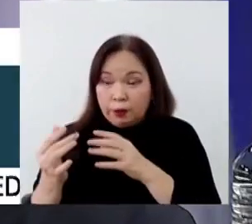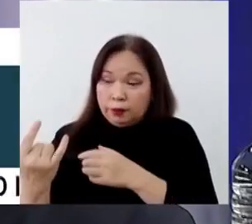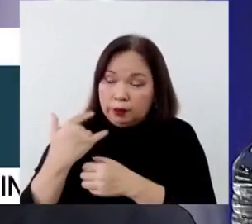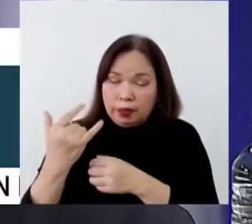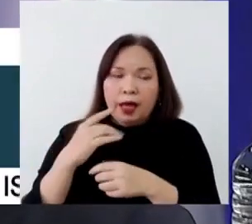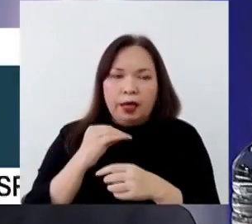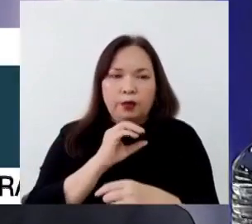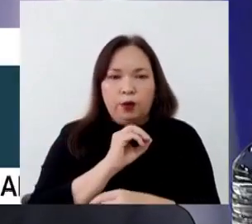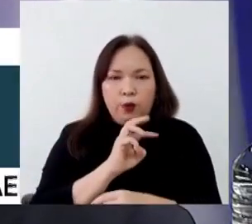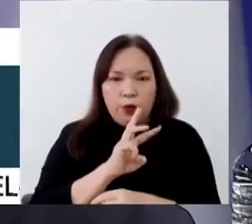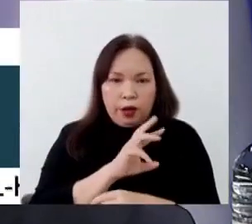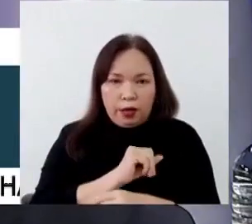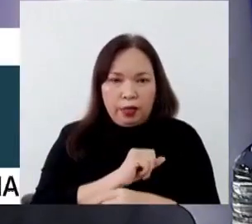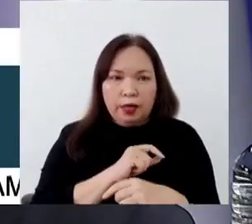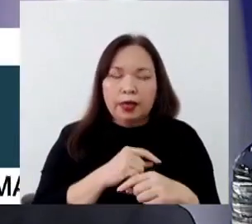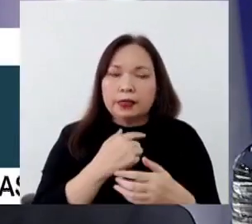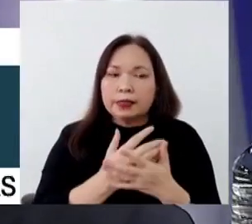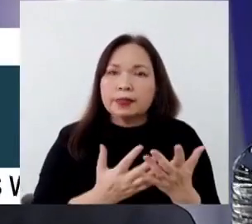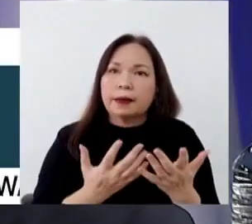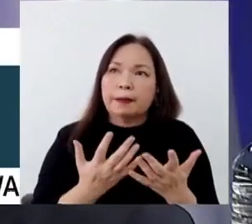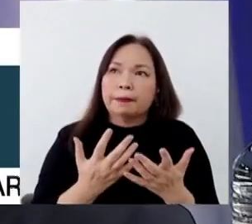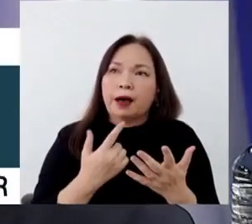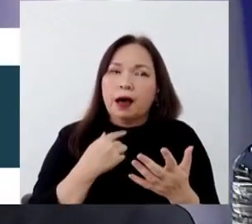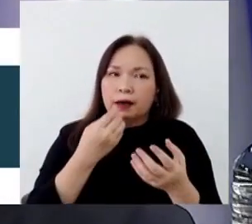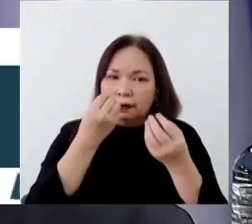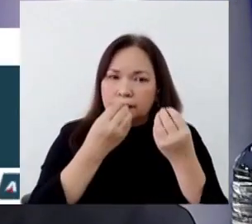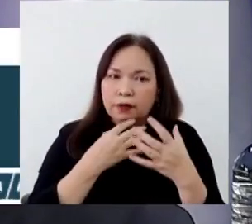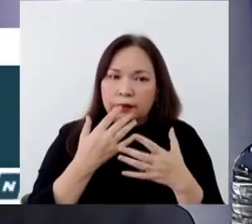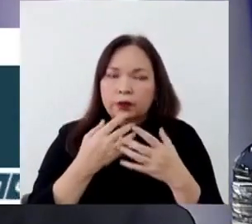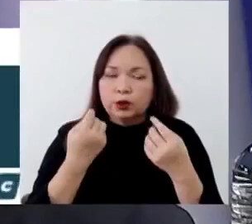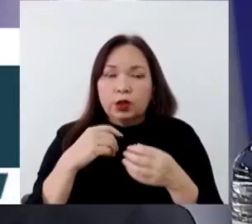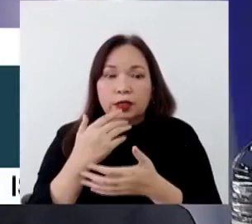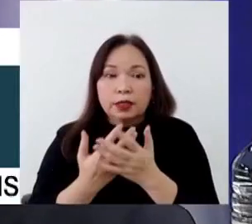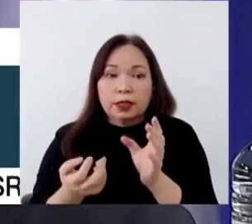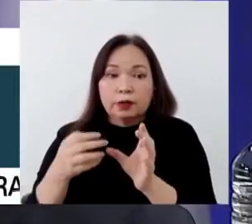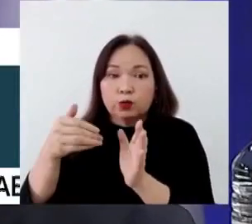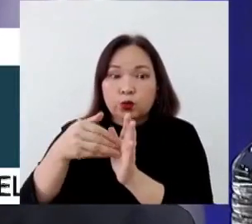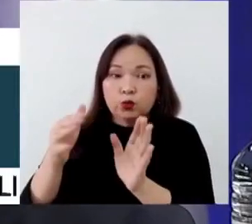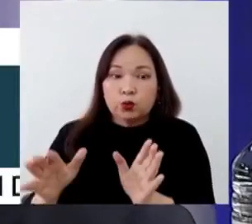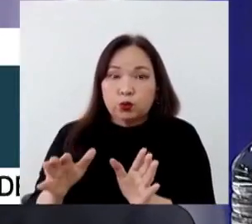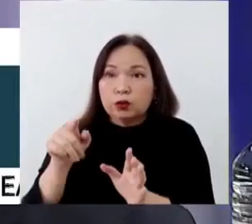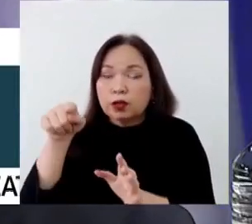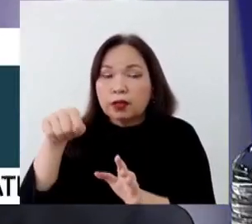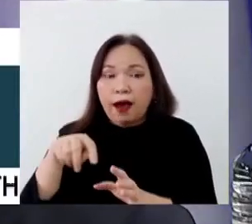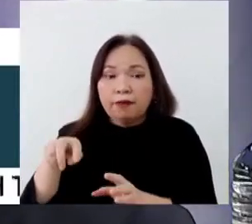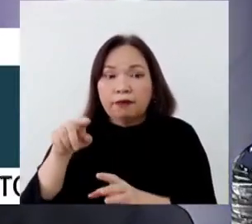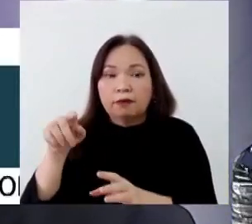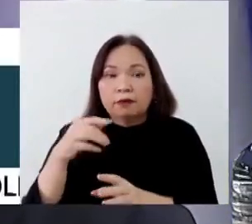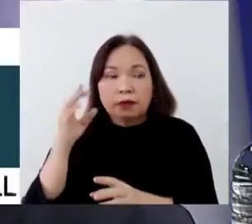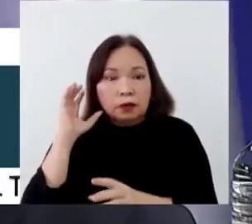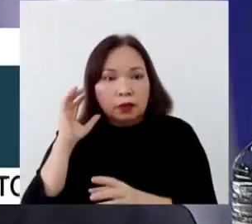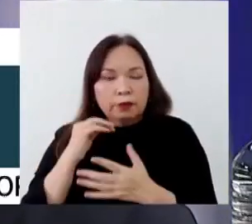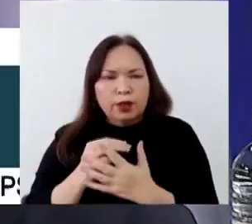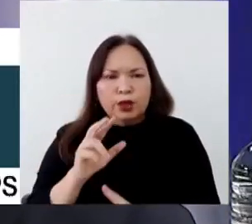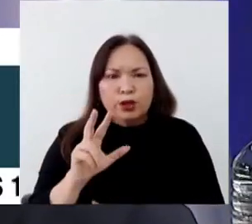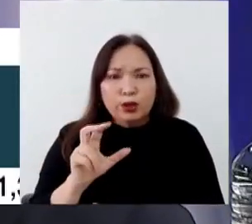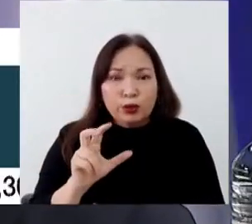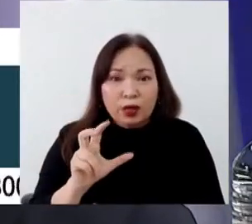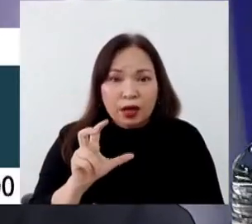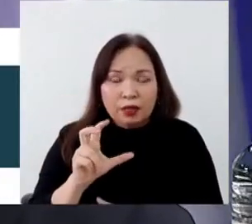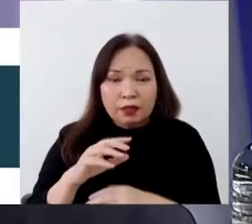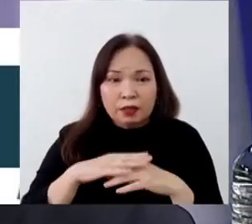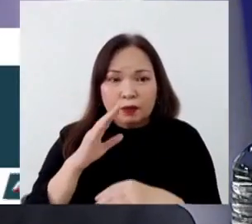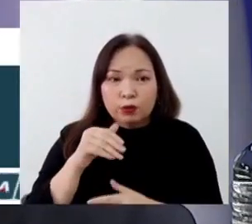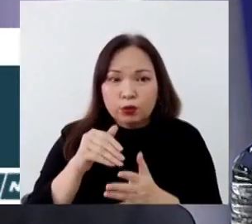have been repatriating those students who, you may have heard of 300 plus students,